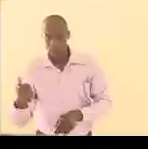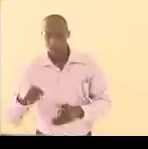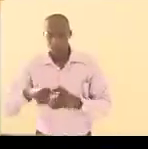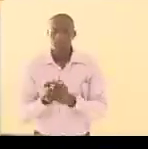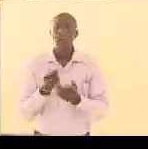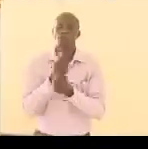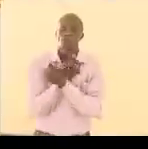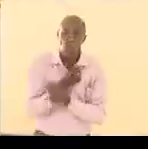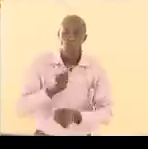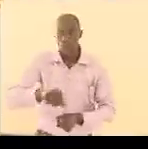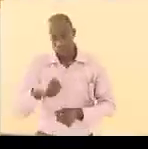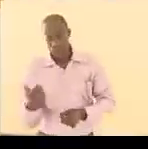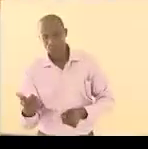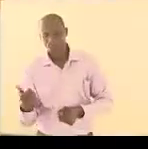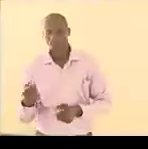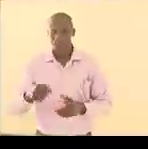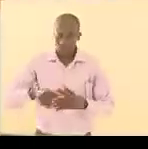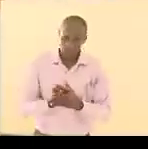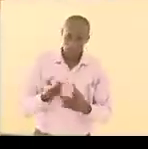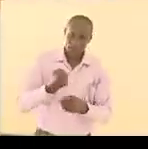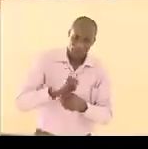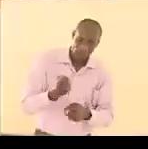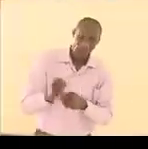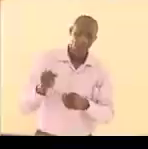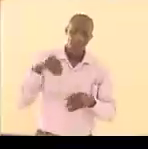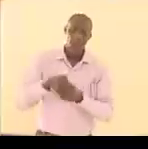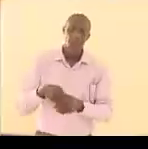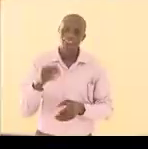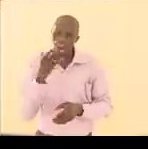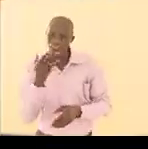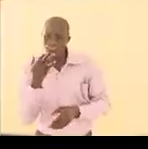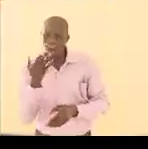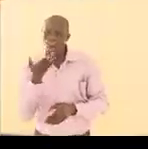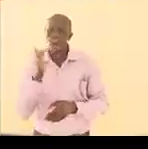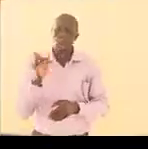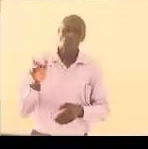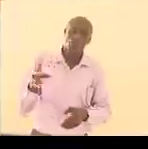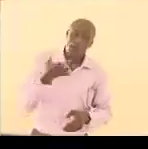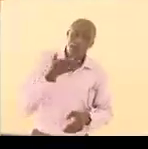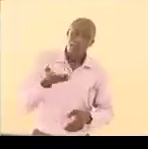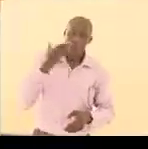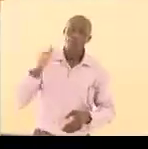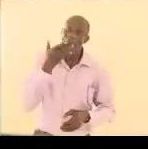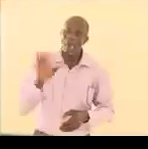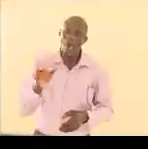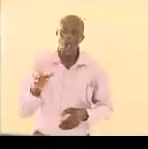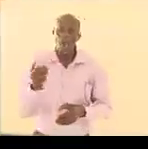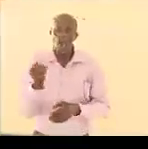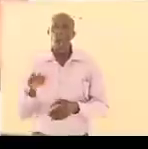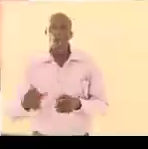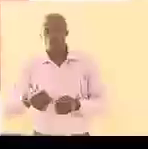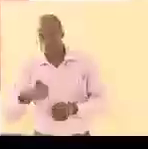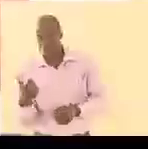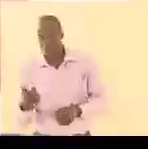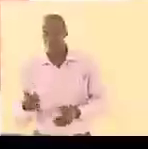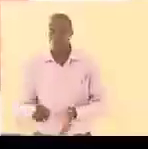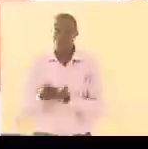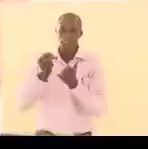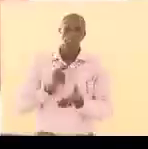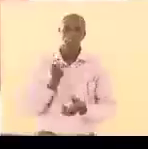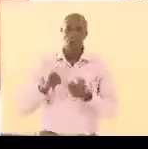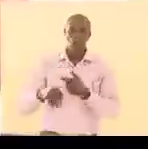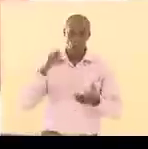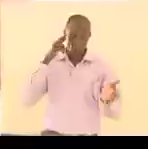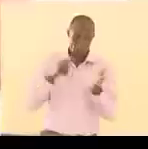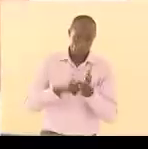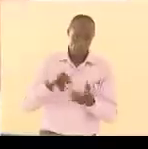may begin to love one another. We may begin to share in the fortunes and misfortunes of one another. Lord, help us to